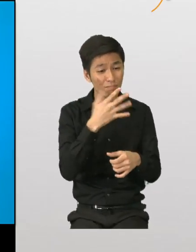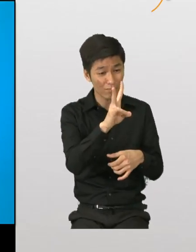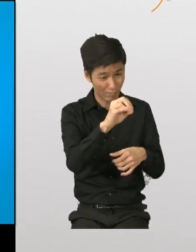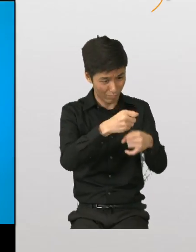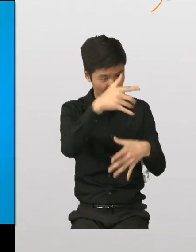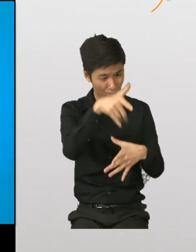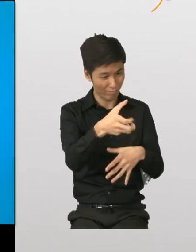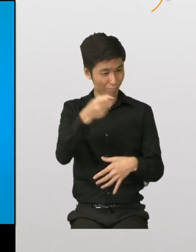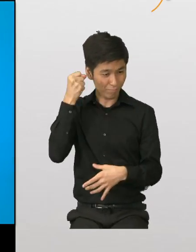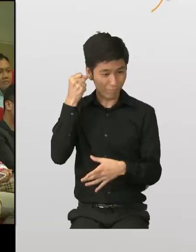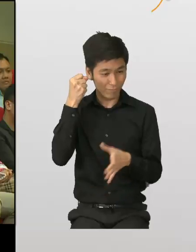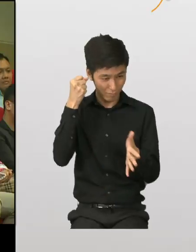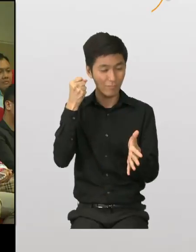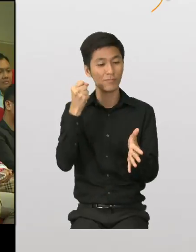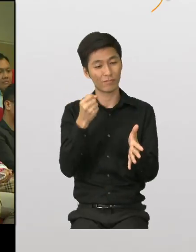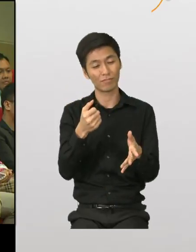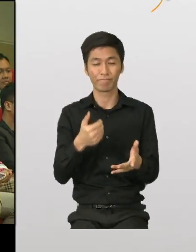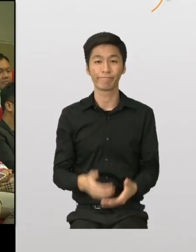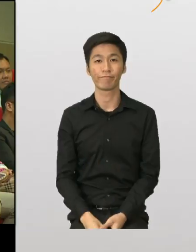and stage out the redevelopment.